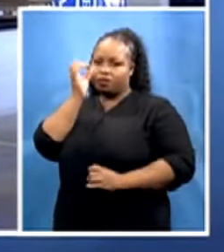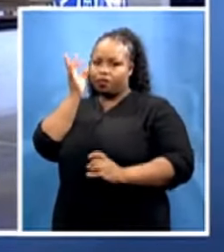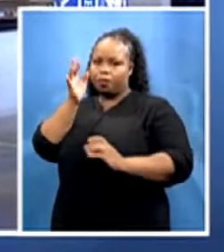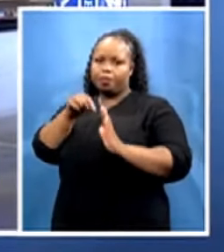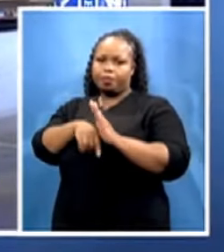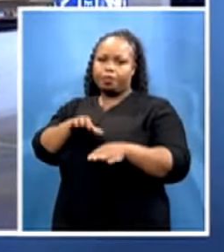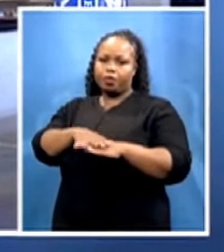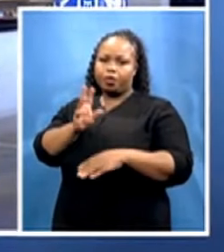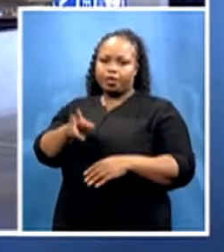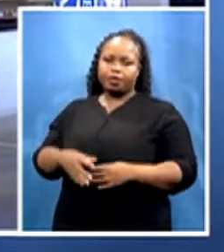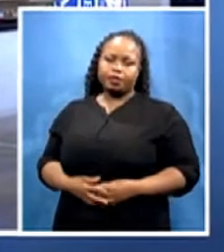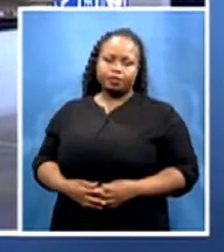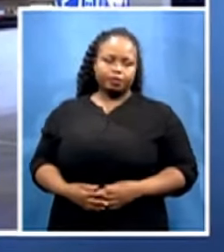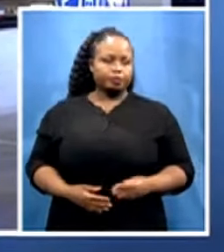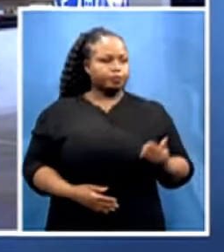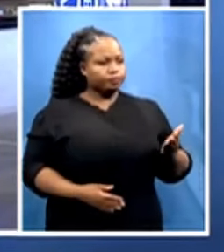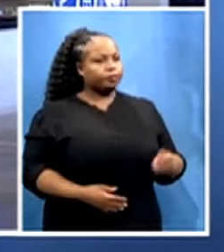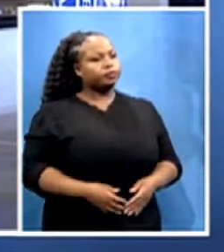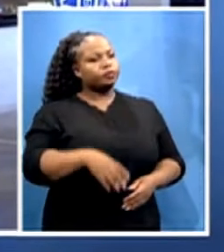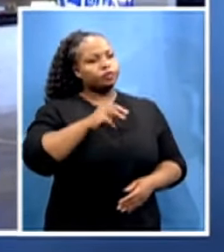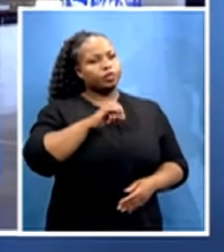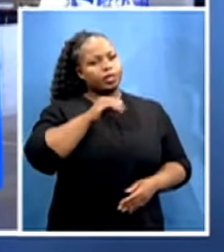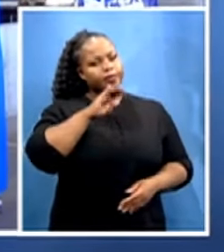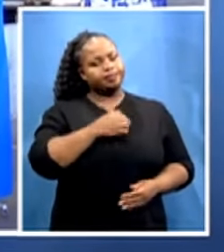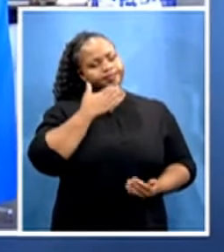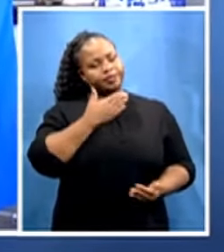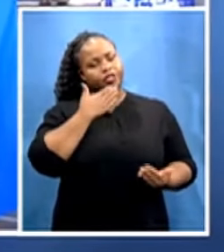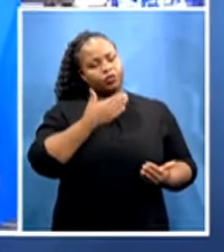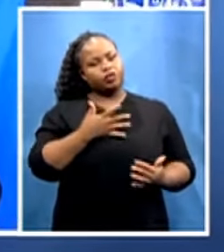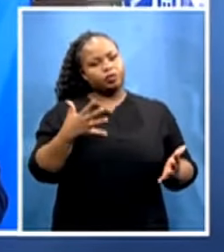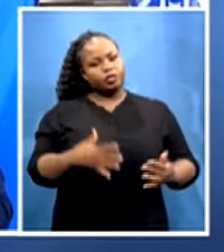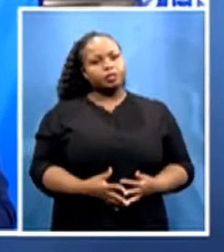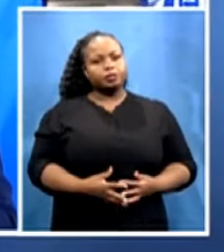always, great reporting. Thank you very much indeed. We'll go back to him in a short while for an update.